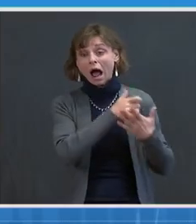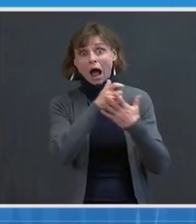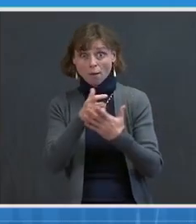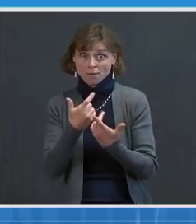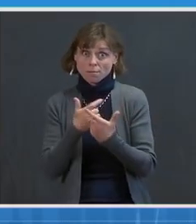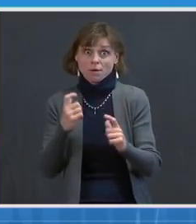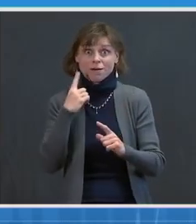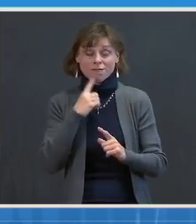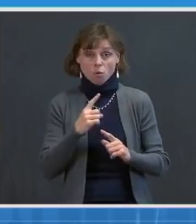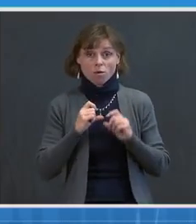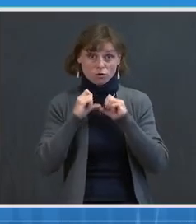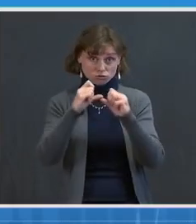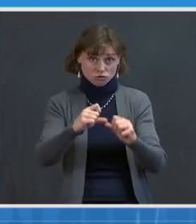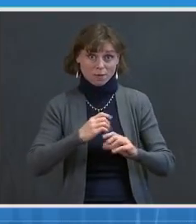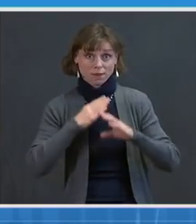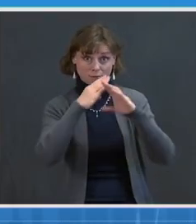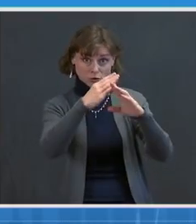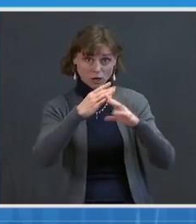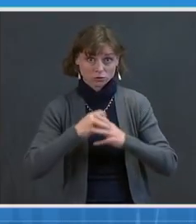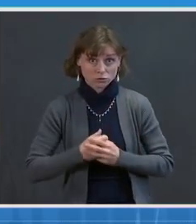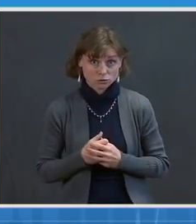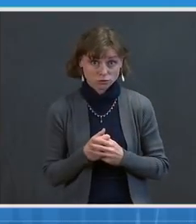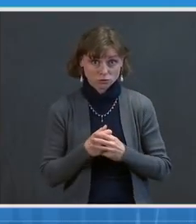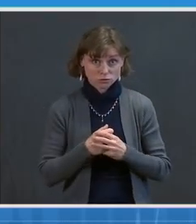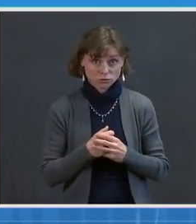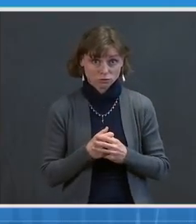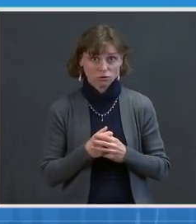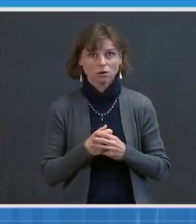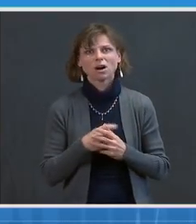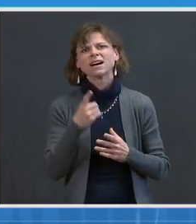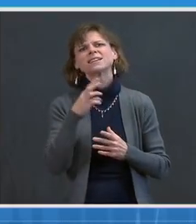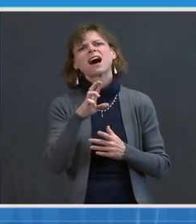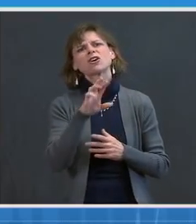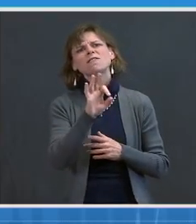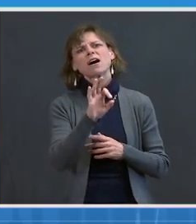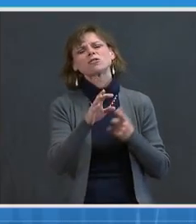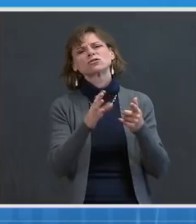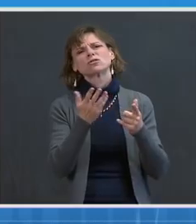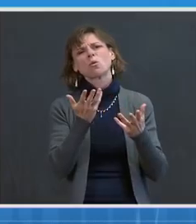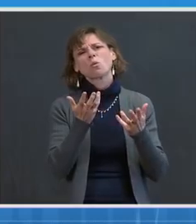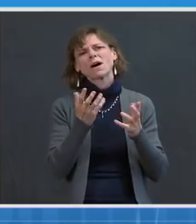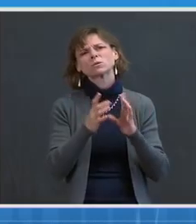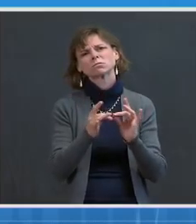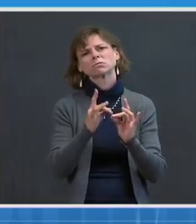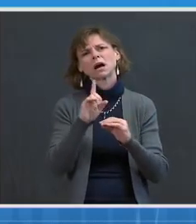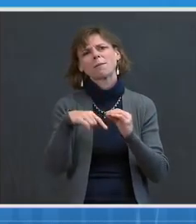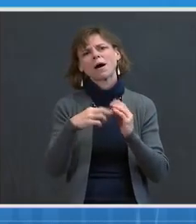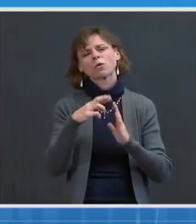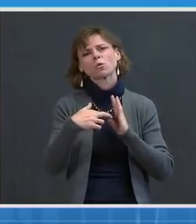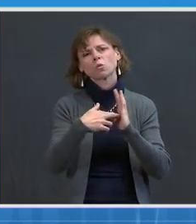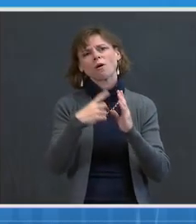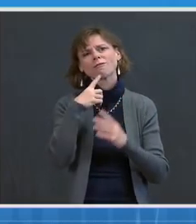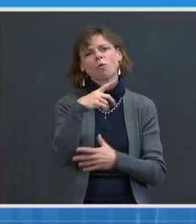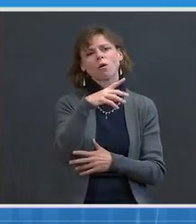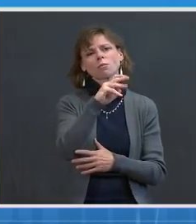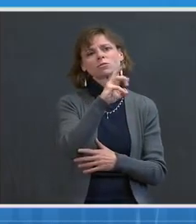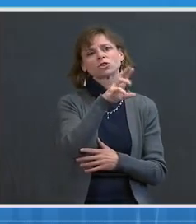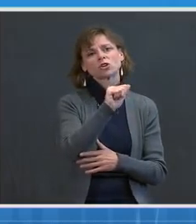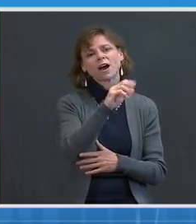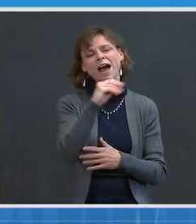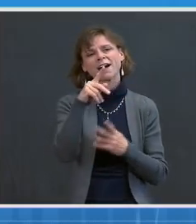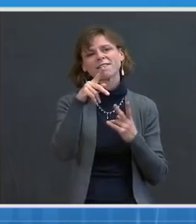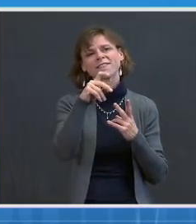of protection. Dr. Fauci, do you want to comment on the role in the case of Moderna and Pfizer of a second